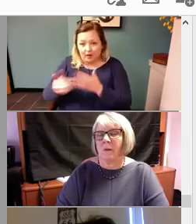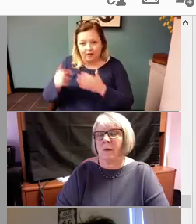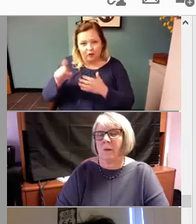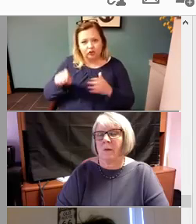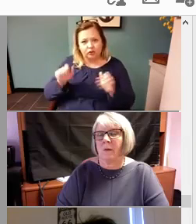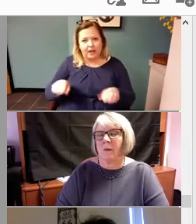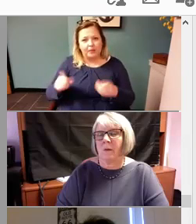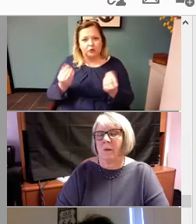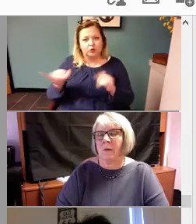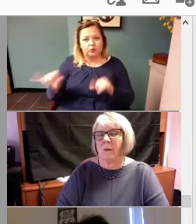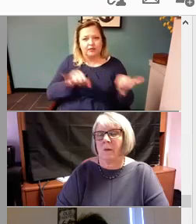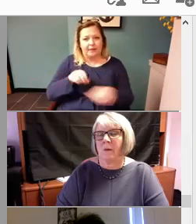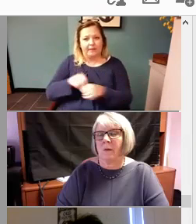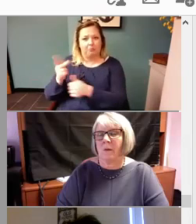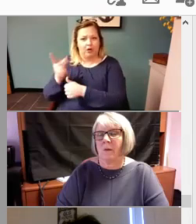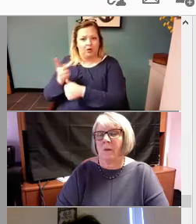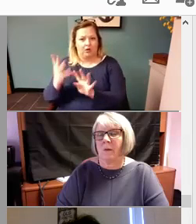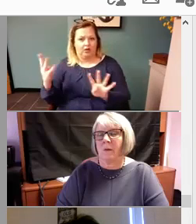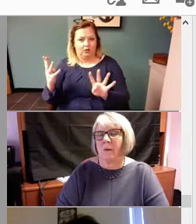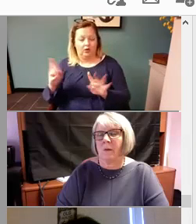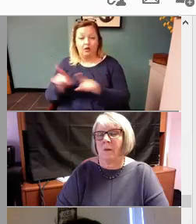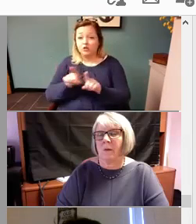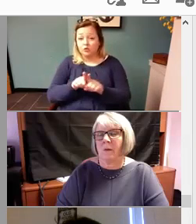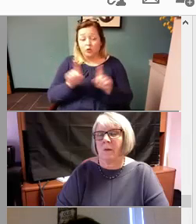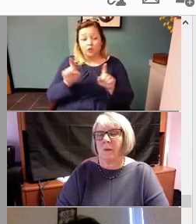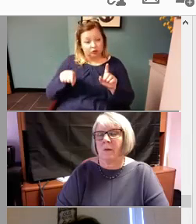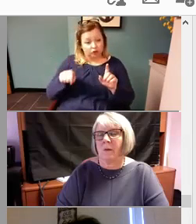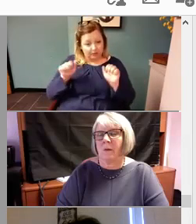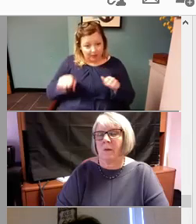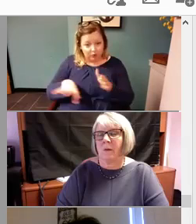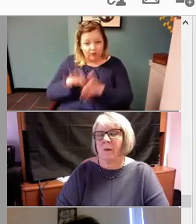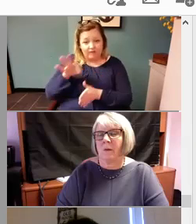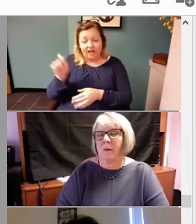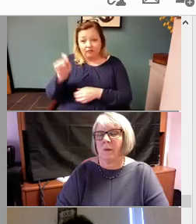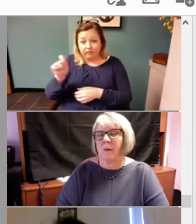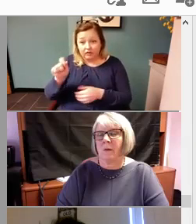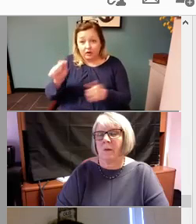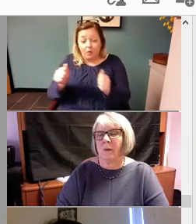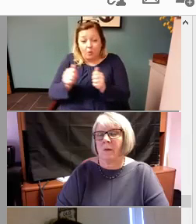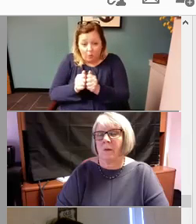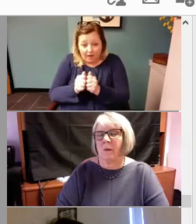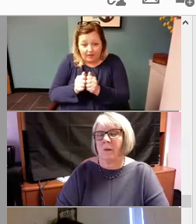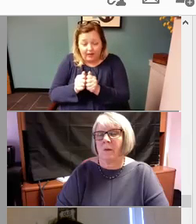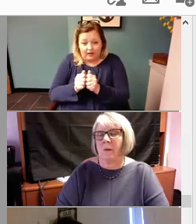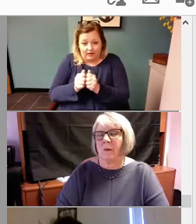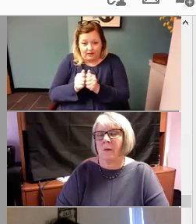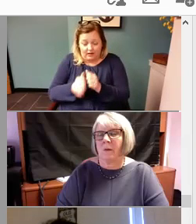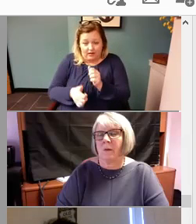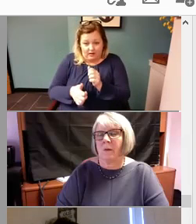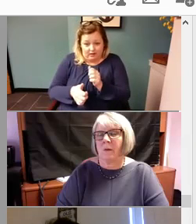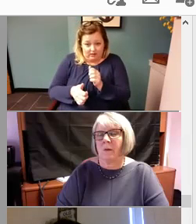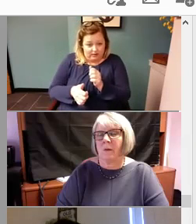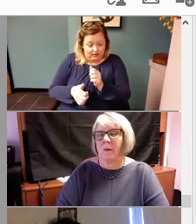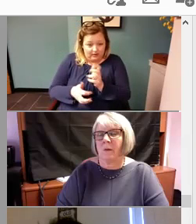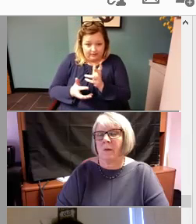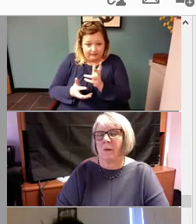to find out the vertex with the minimum most value. So in order to not say pop, but basically eject